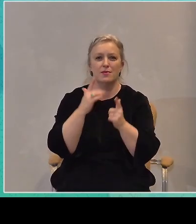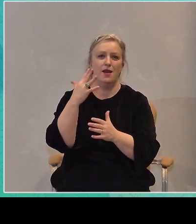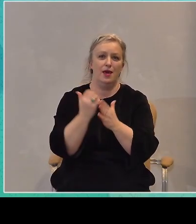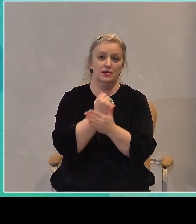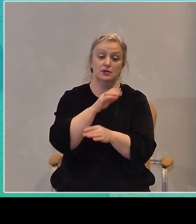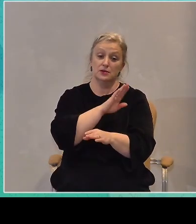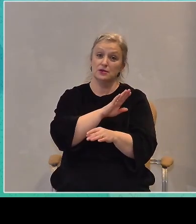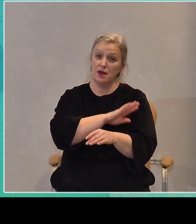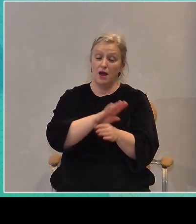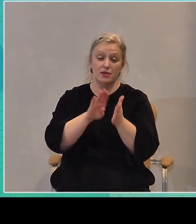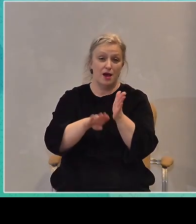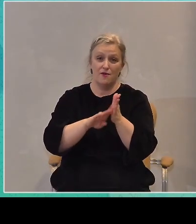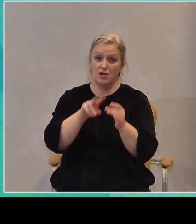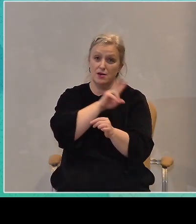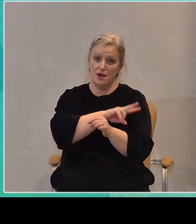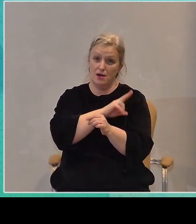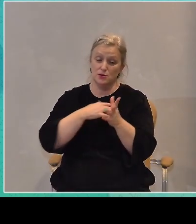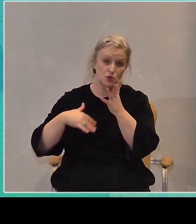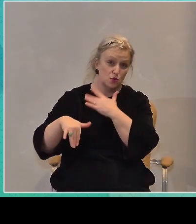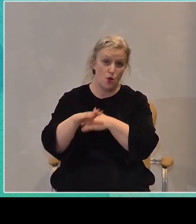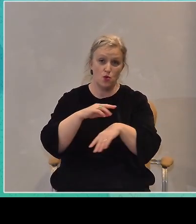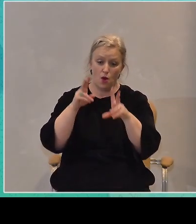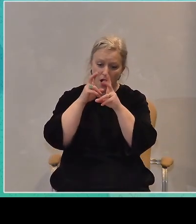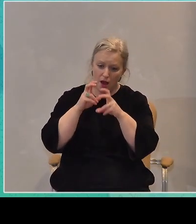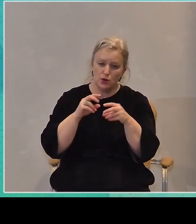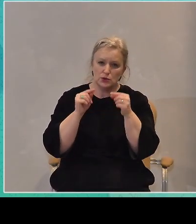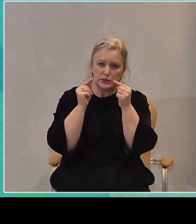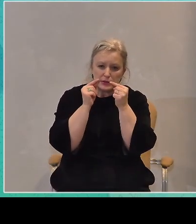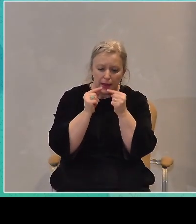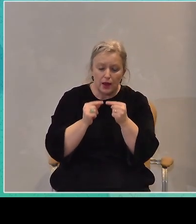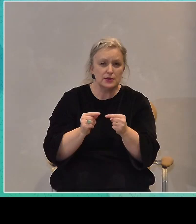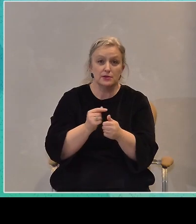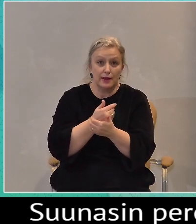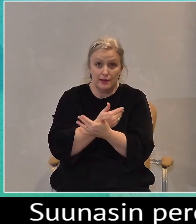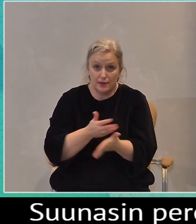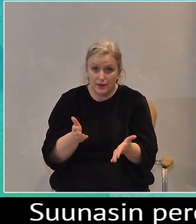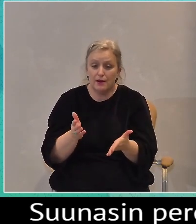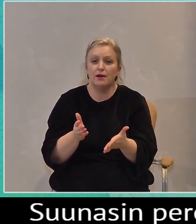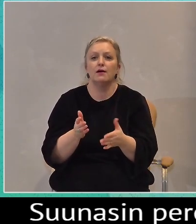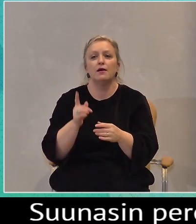a result that supported the clinical findings we had already noticed.